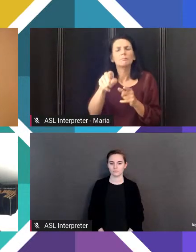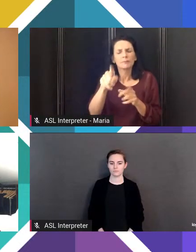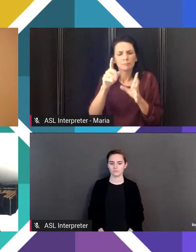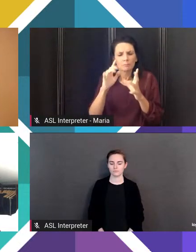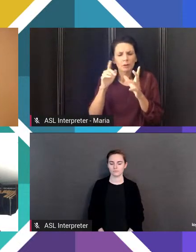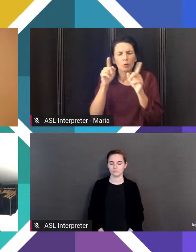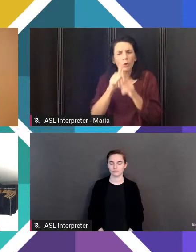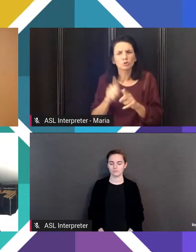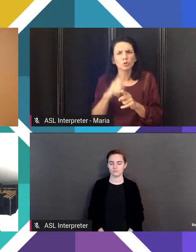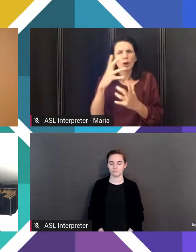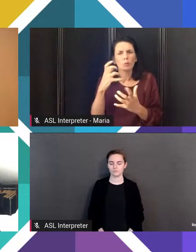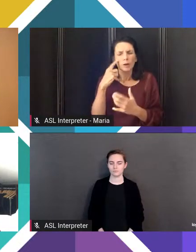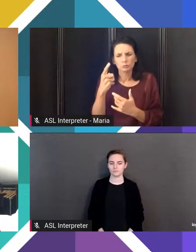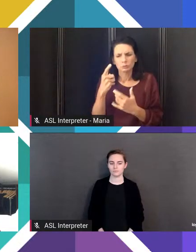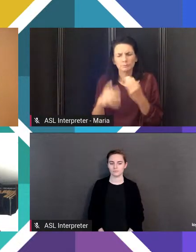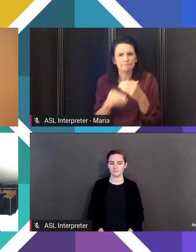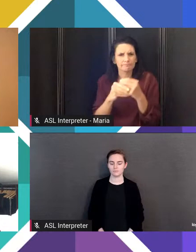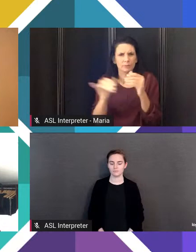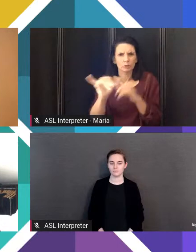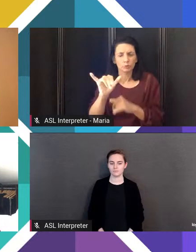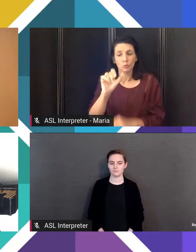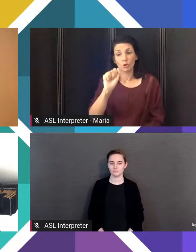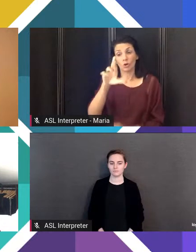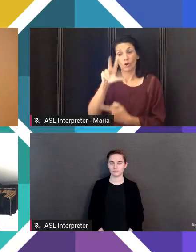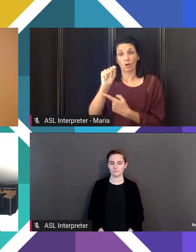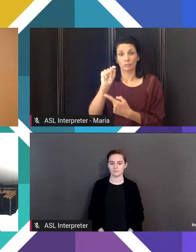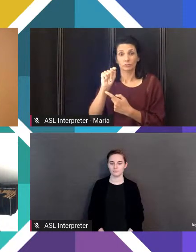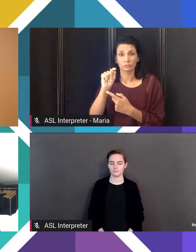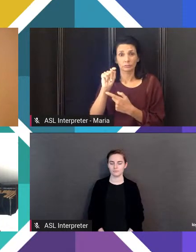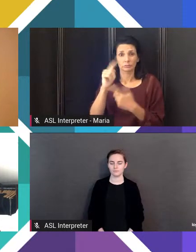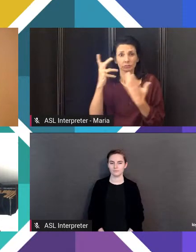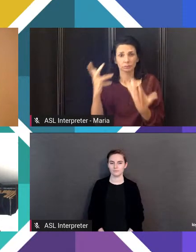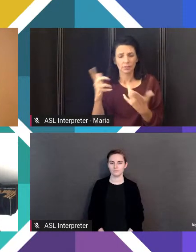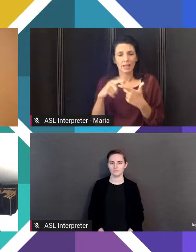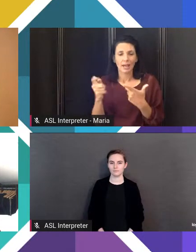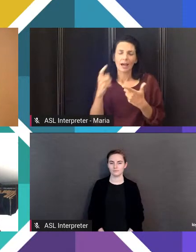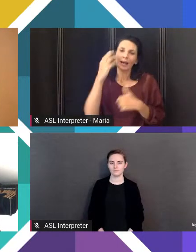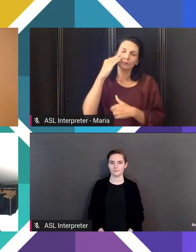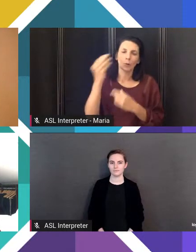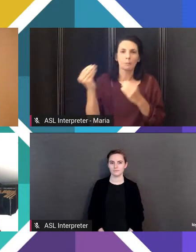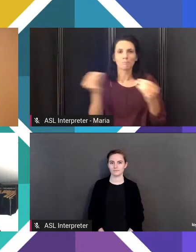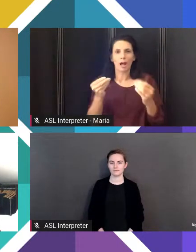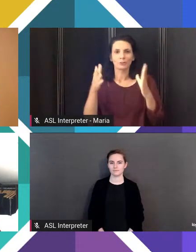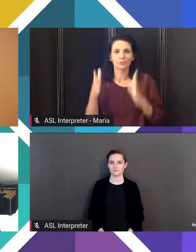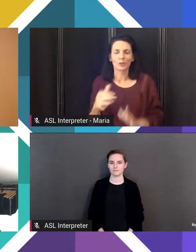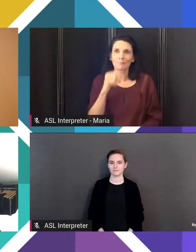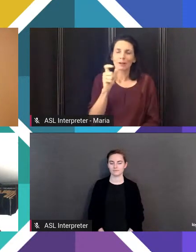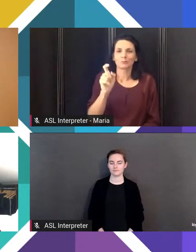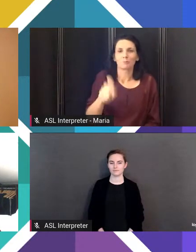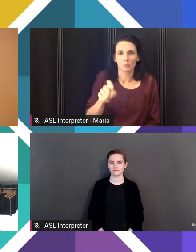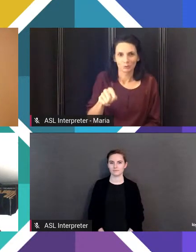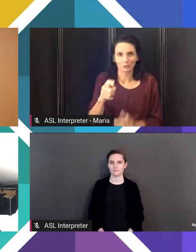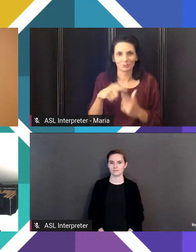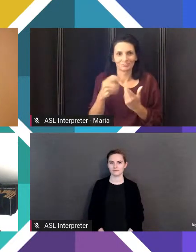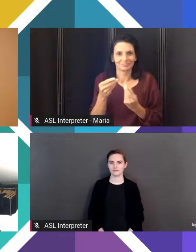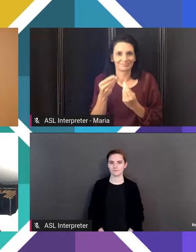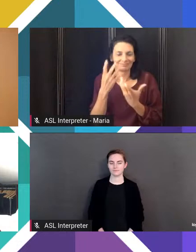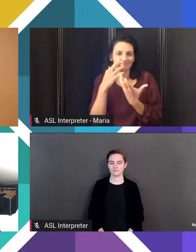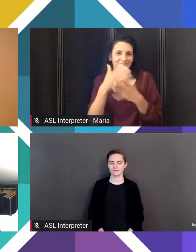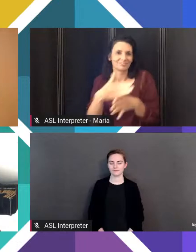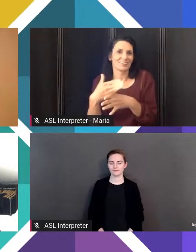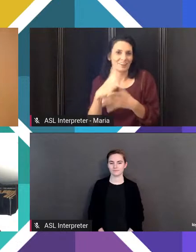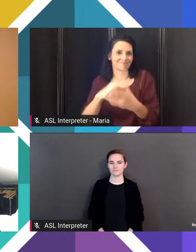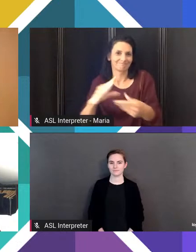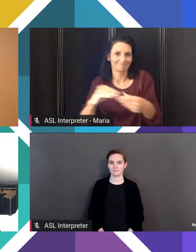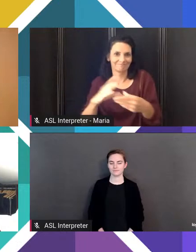there's also this question of like art. And I know as a moderator, I'm not supposed to share anecdotes, but Patrick has heard this before.